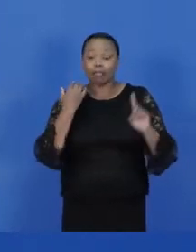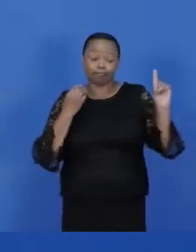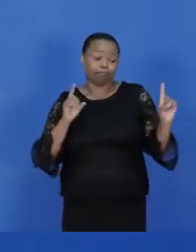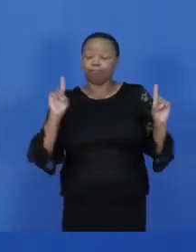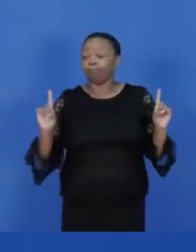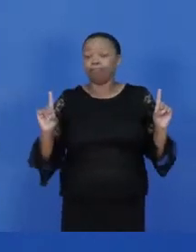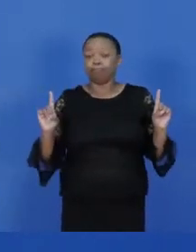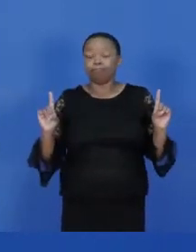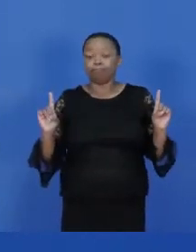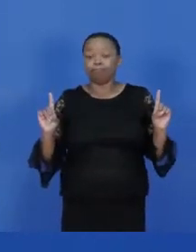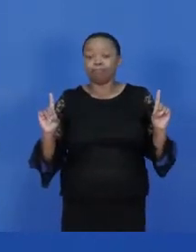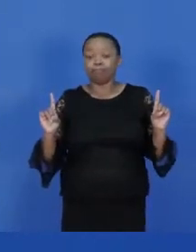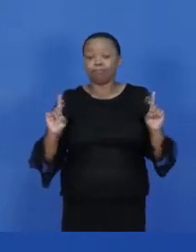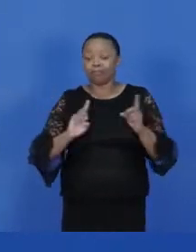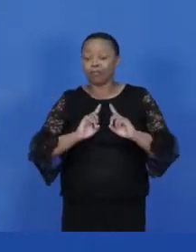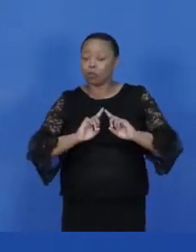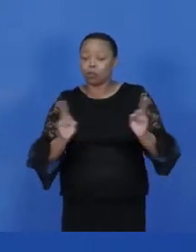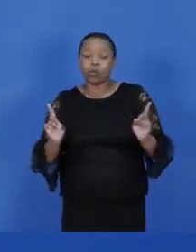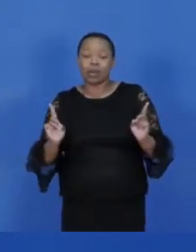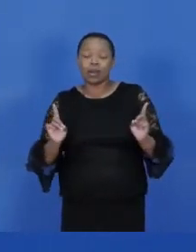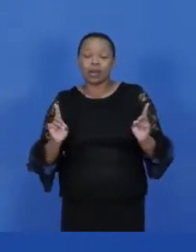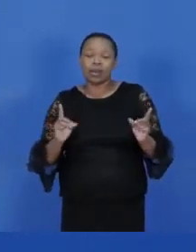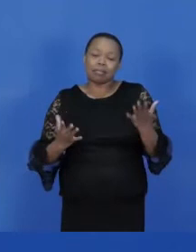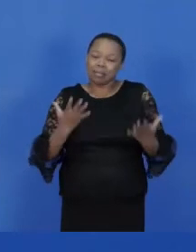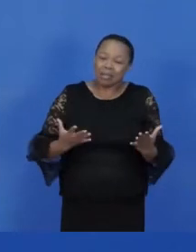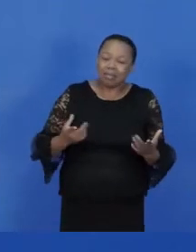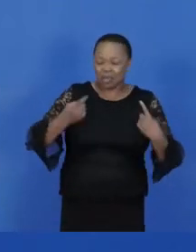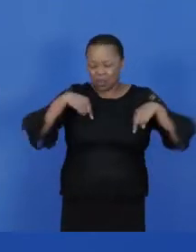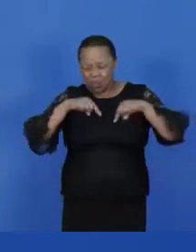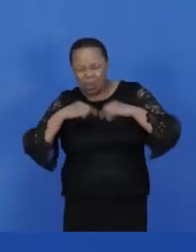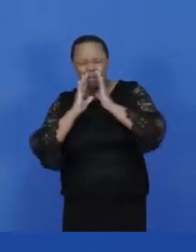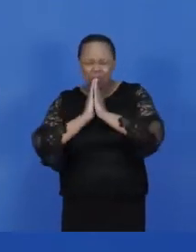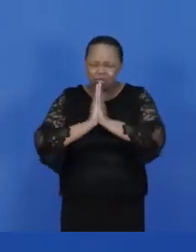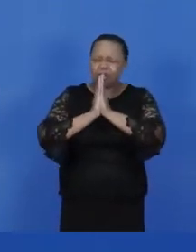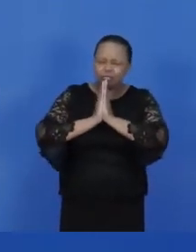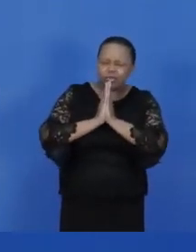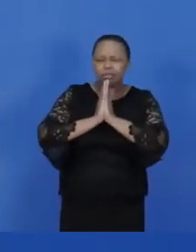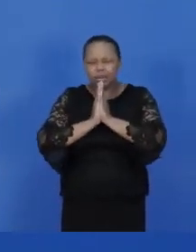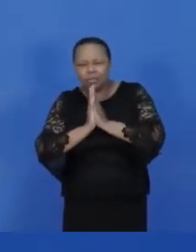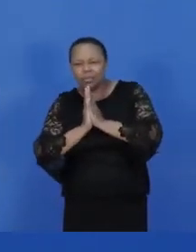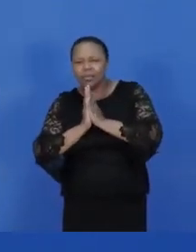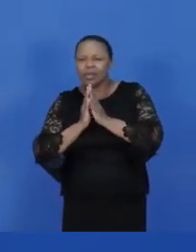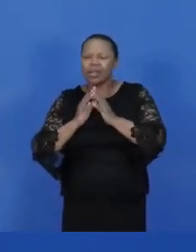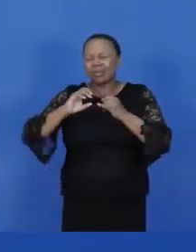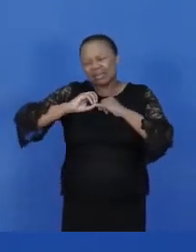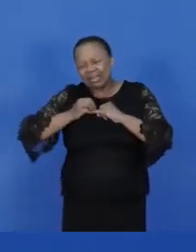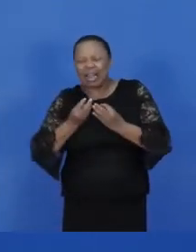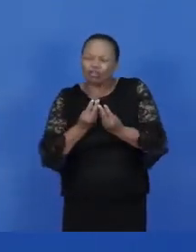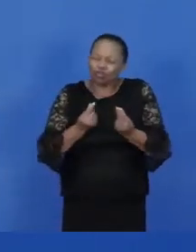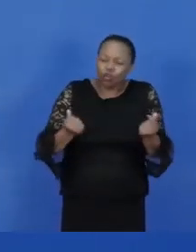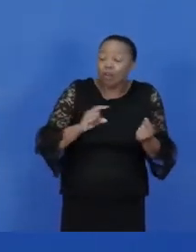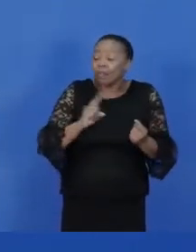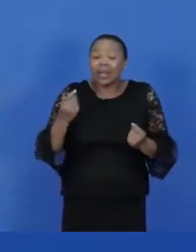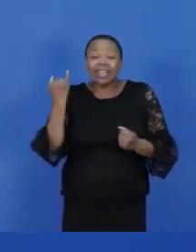parties involved have given up, it does not matter how much, you know, we pray for them. It does not matter how much we try to intercede for them.